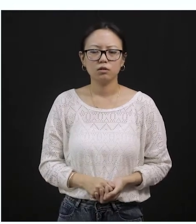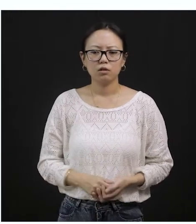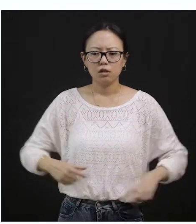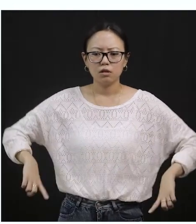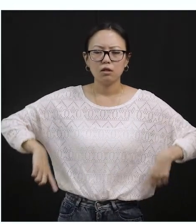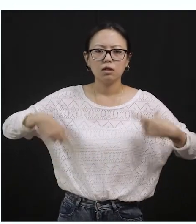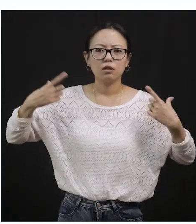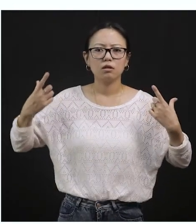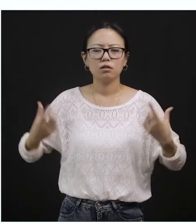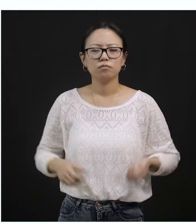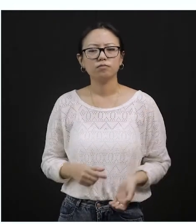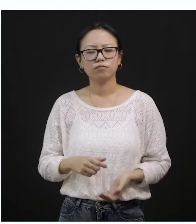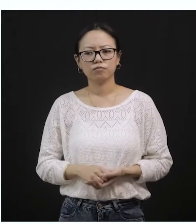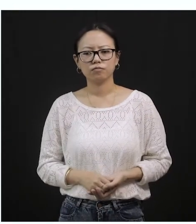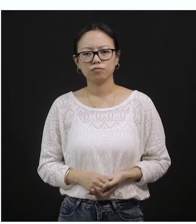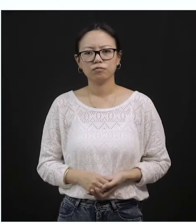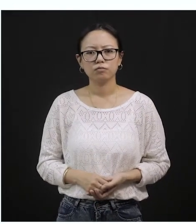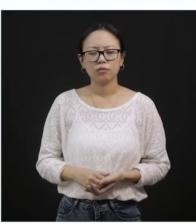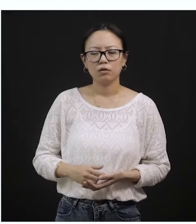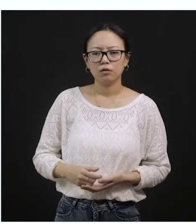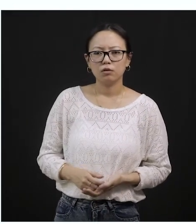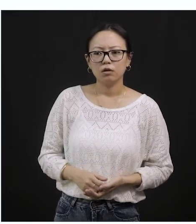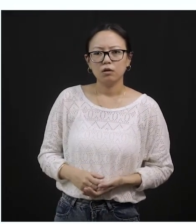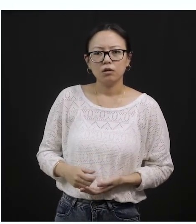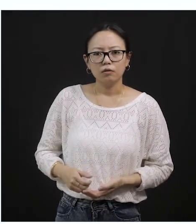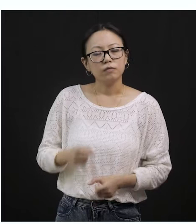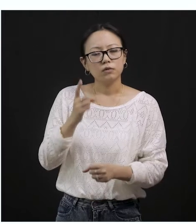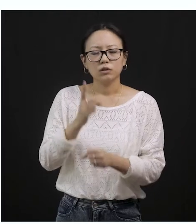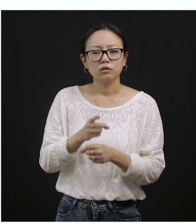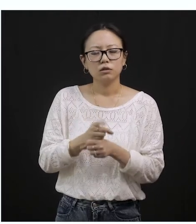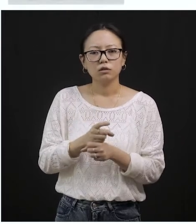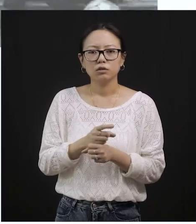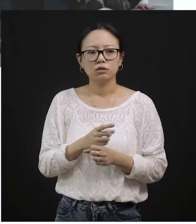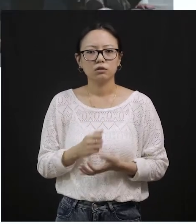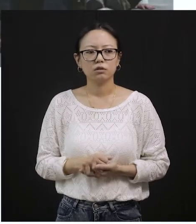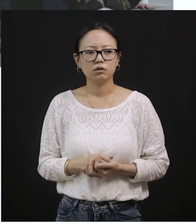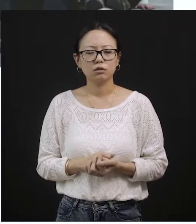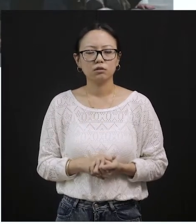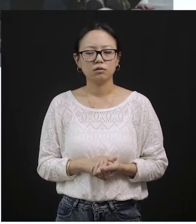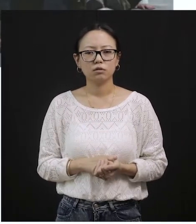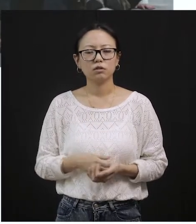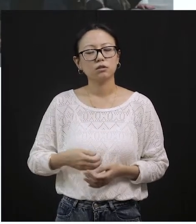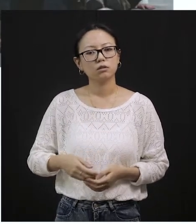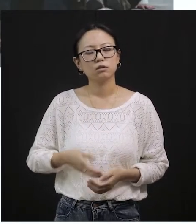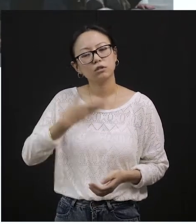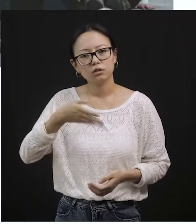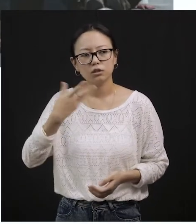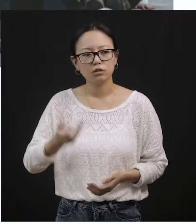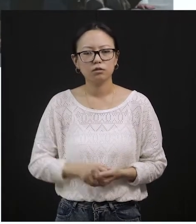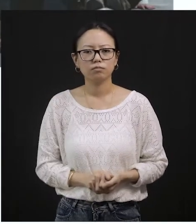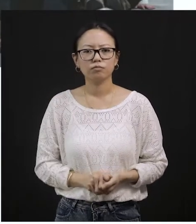are looking at the teacher so happily, right? And also, the teacher, they try to understand